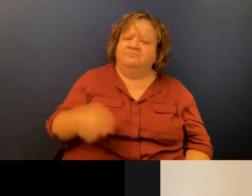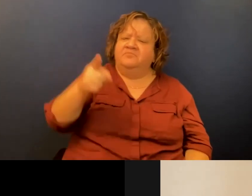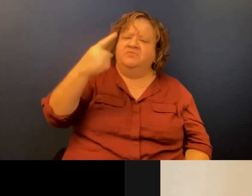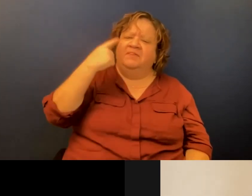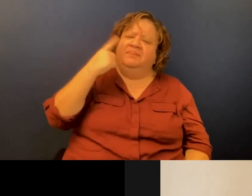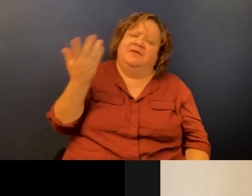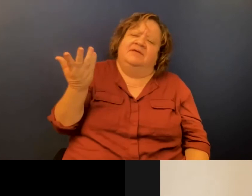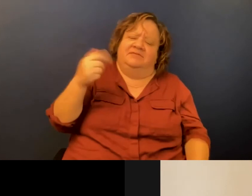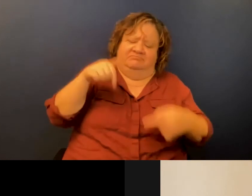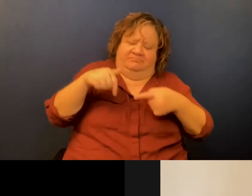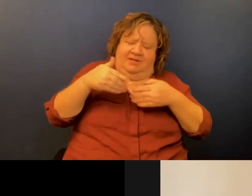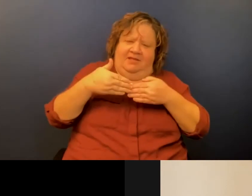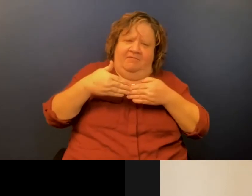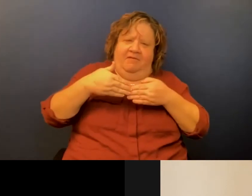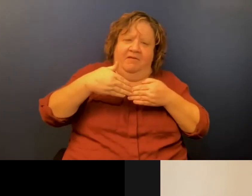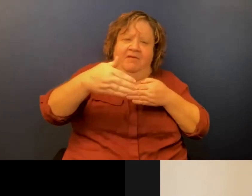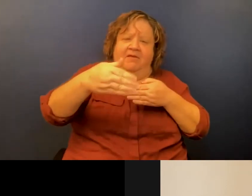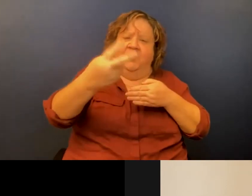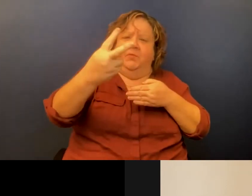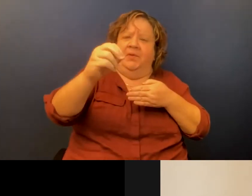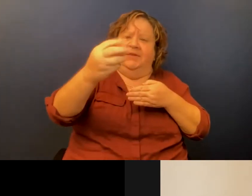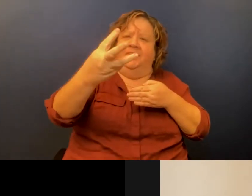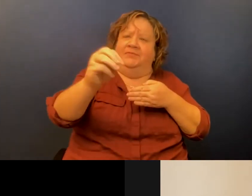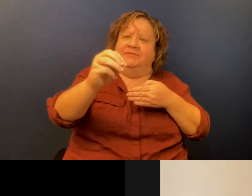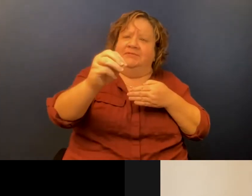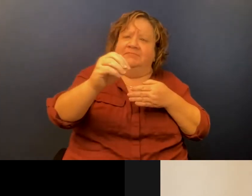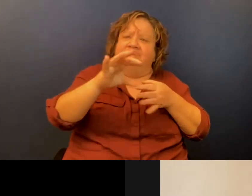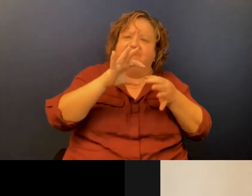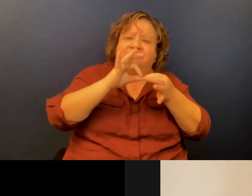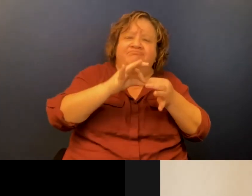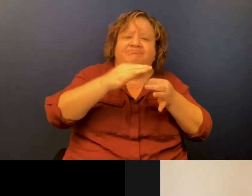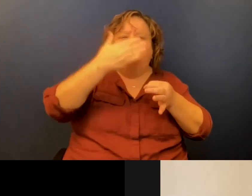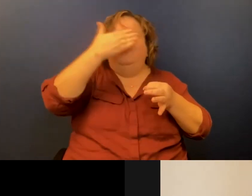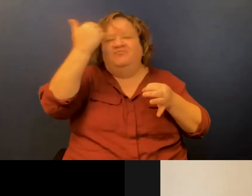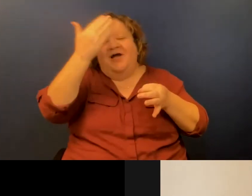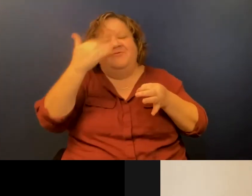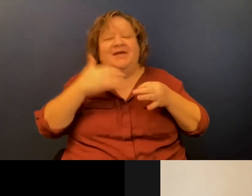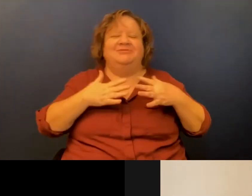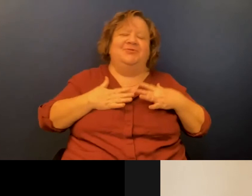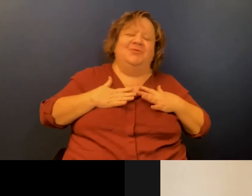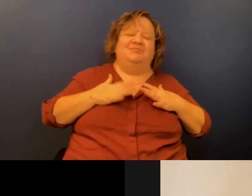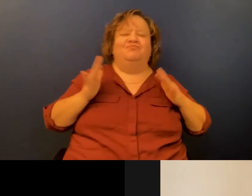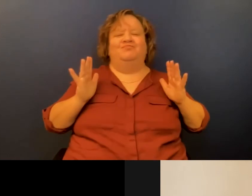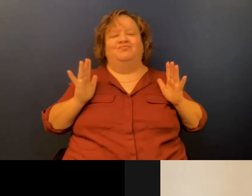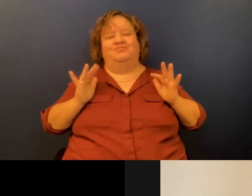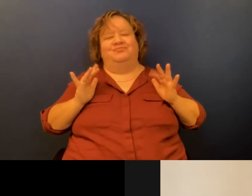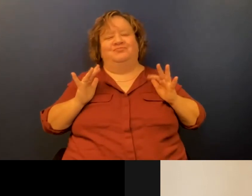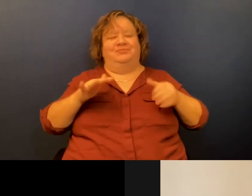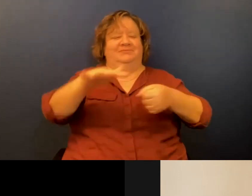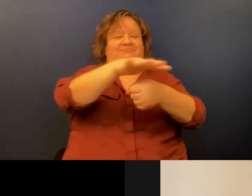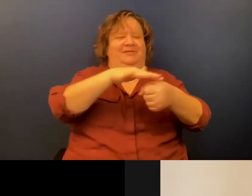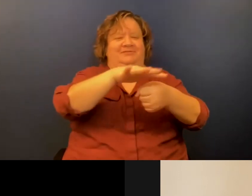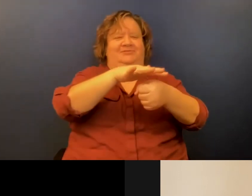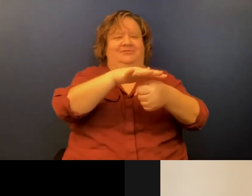recreational space for especially how it affects youth with disabilities, because